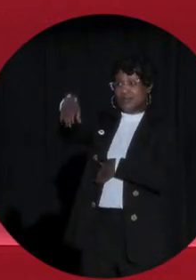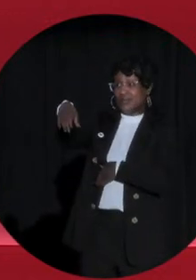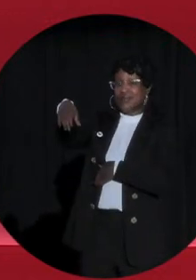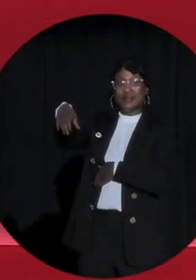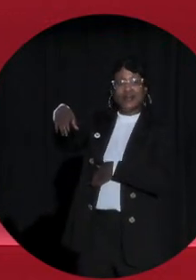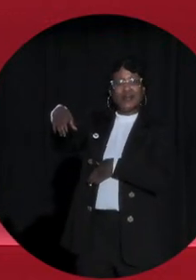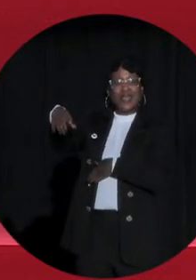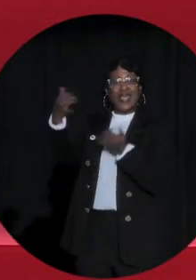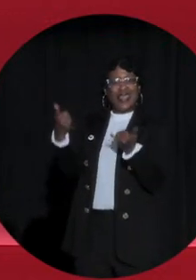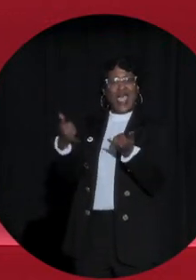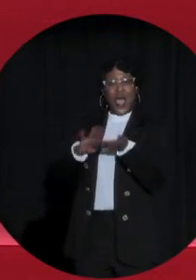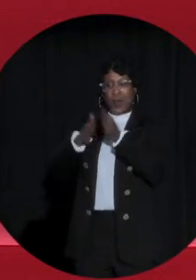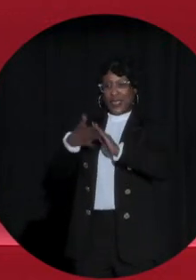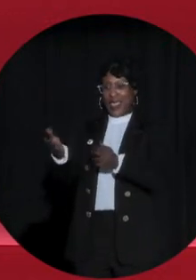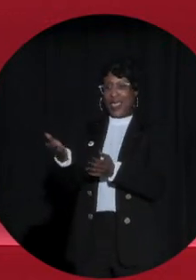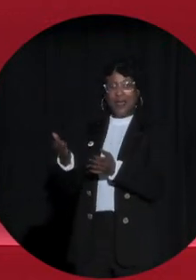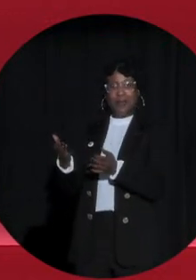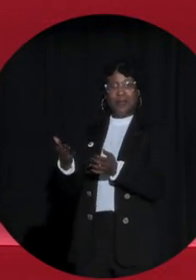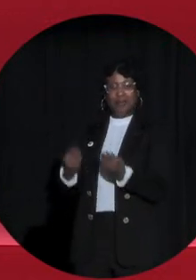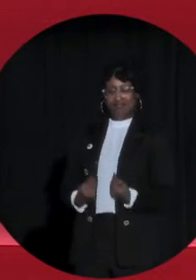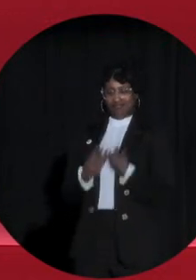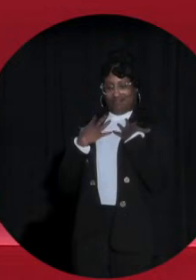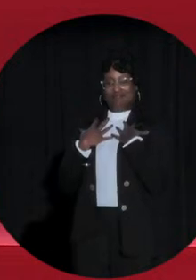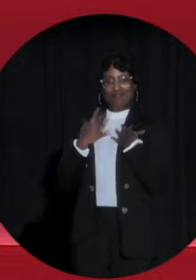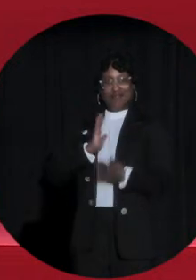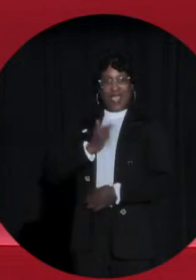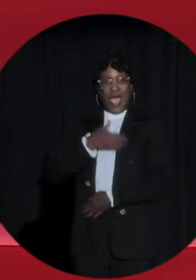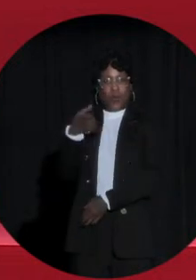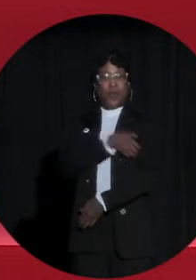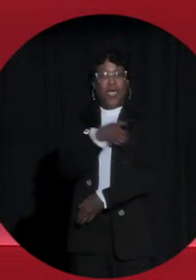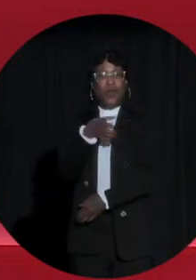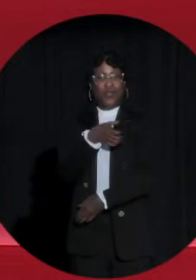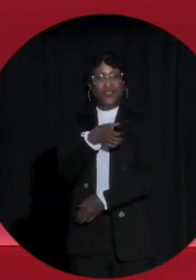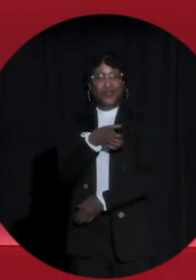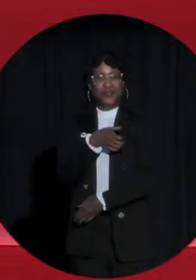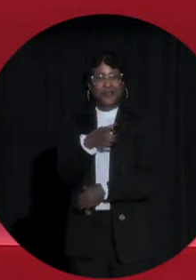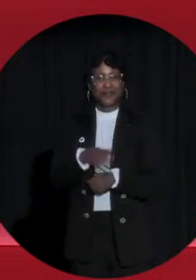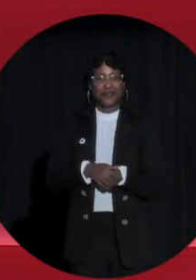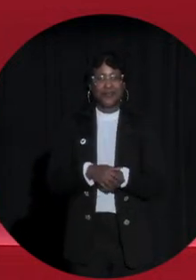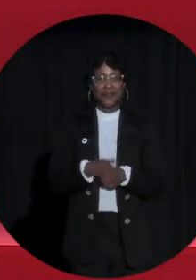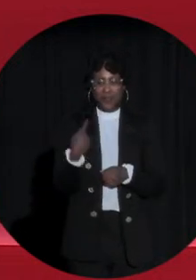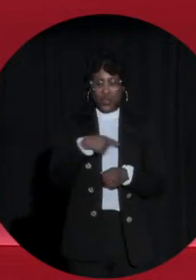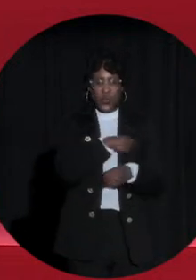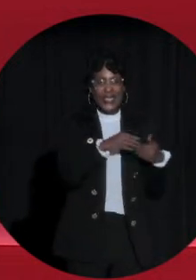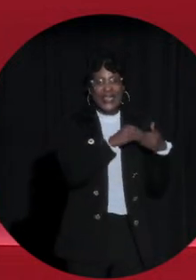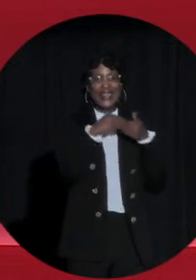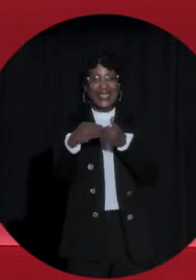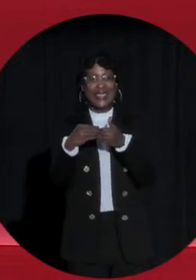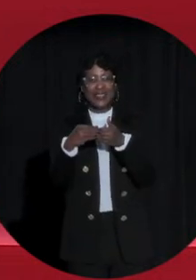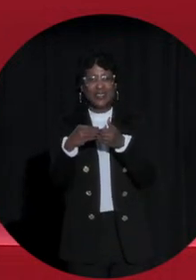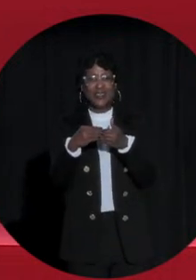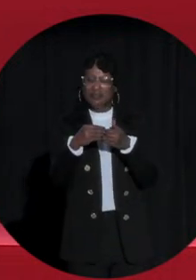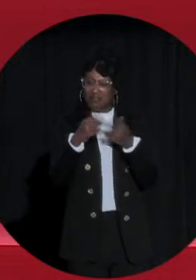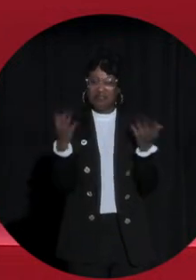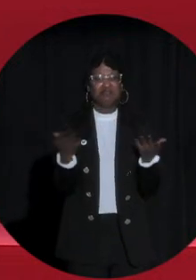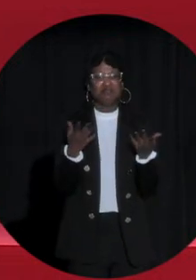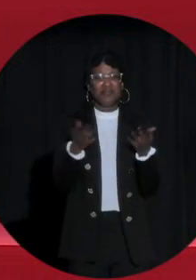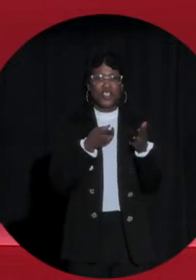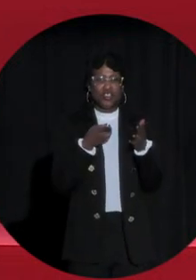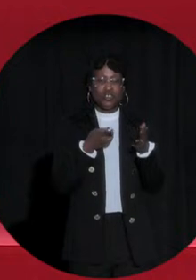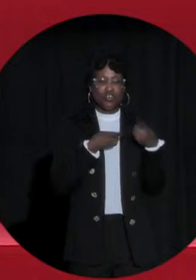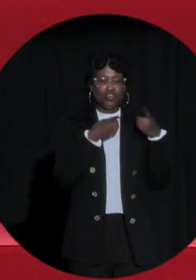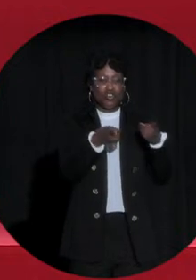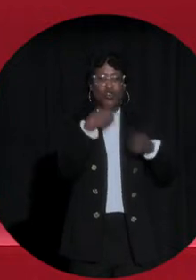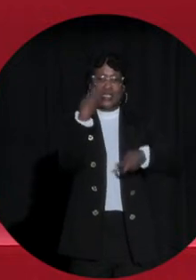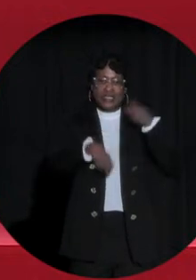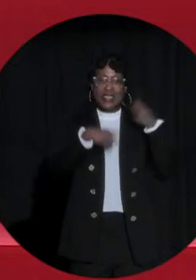can lead even during times of rapid change. Now, I can see a Prince George's County where our sons and daughters